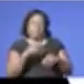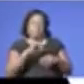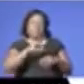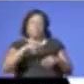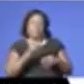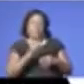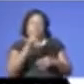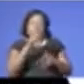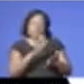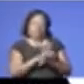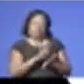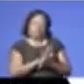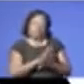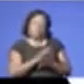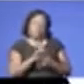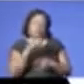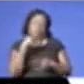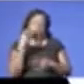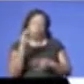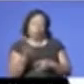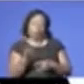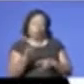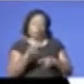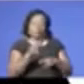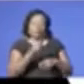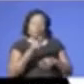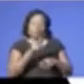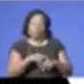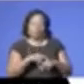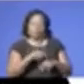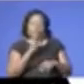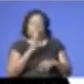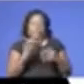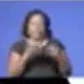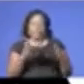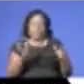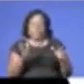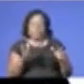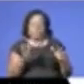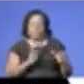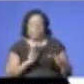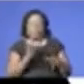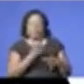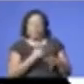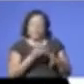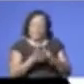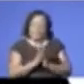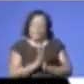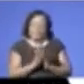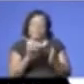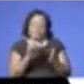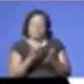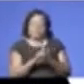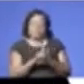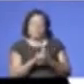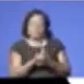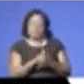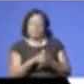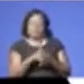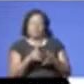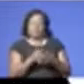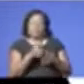the administrative complex in Bimini, to be completed. We petition for seawalls to be constructed